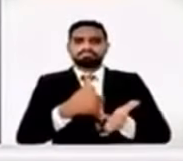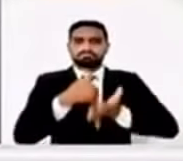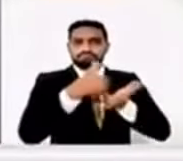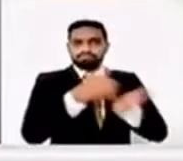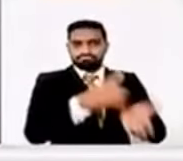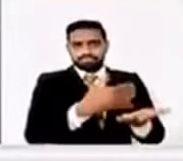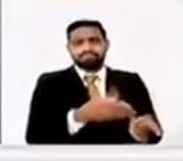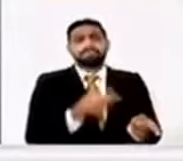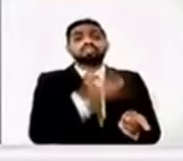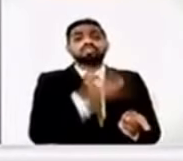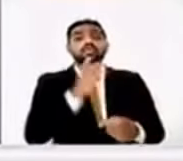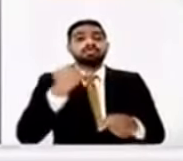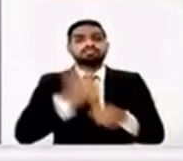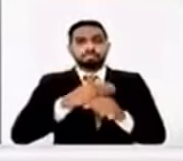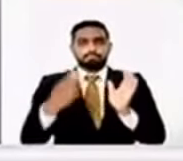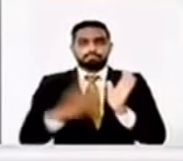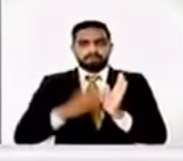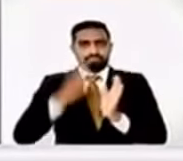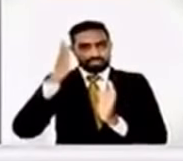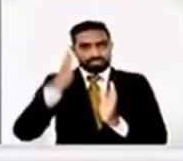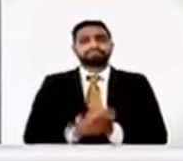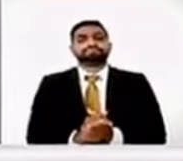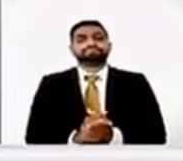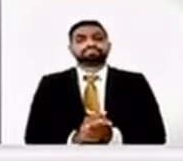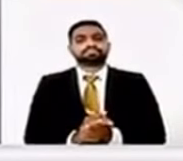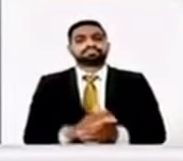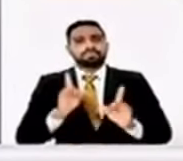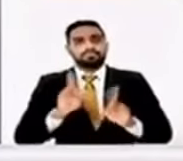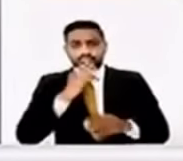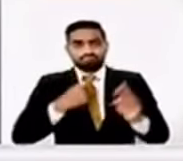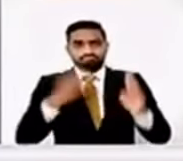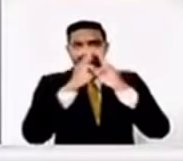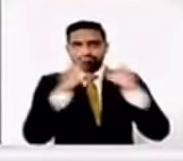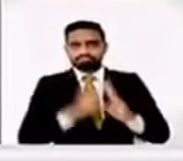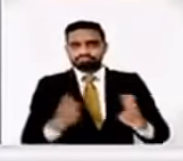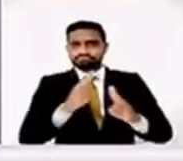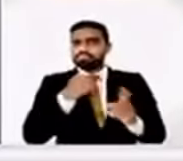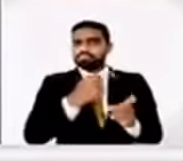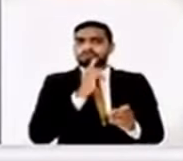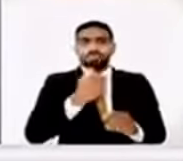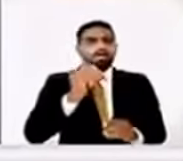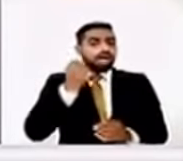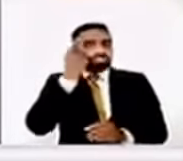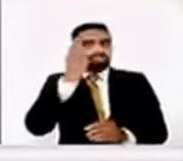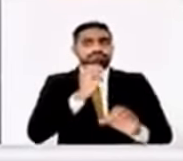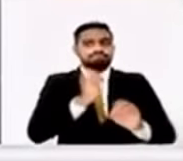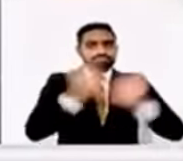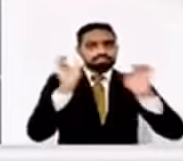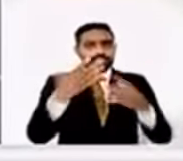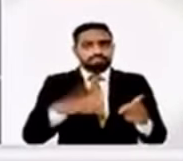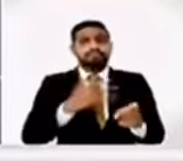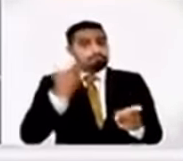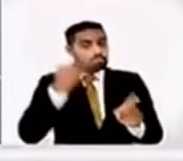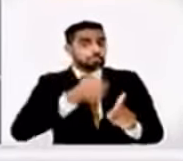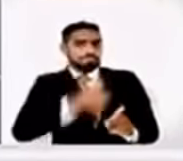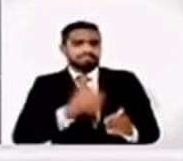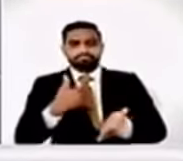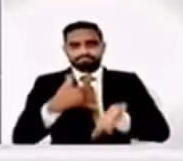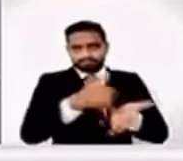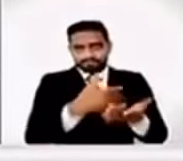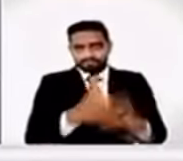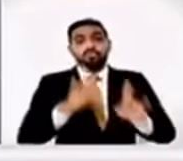religious service to the international community. The Most Venerable Thera held various posts at the Ramanya